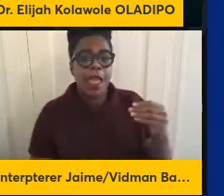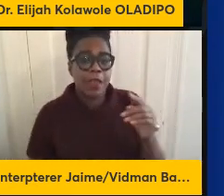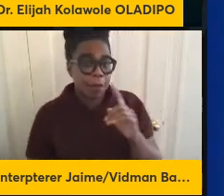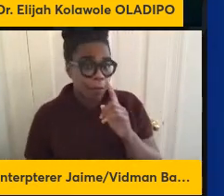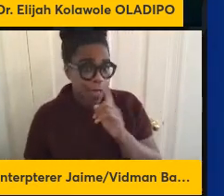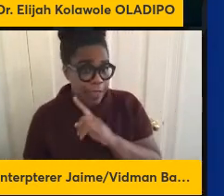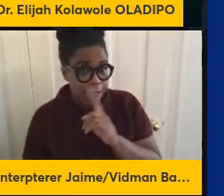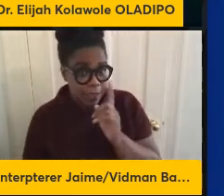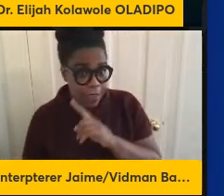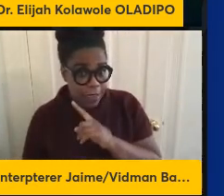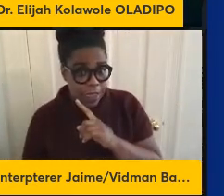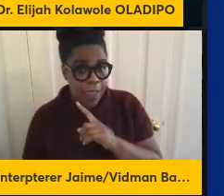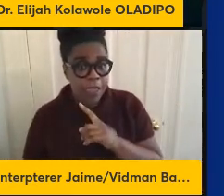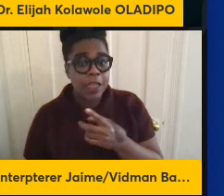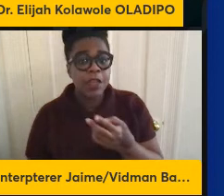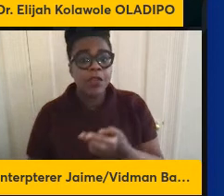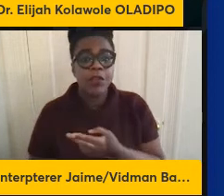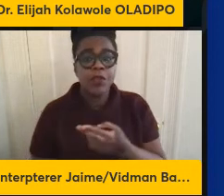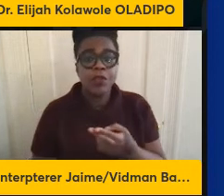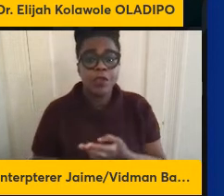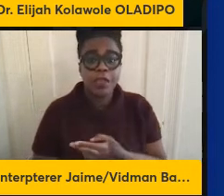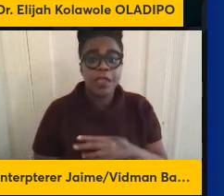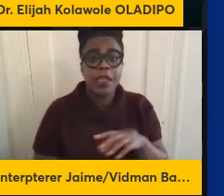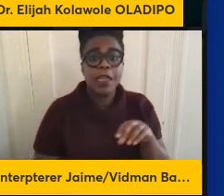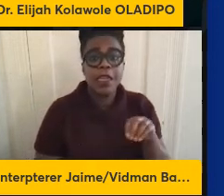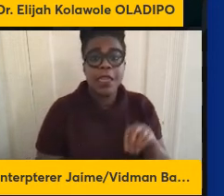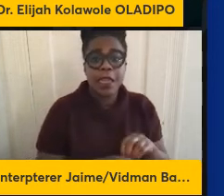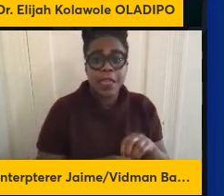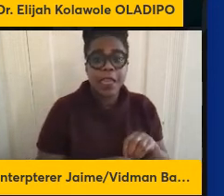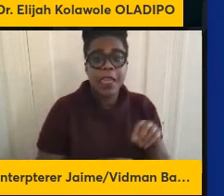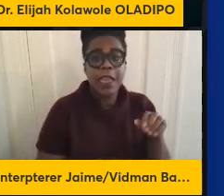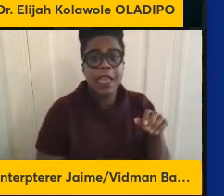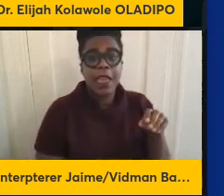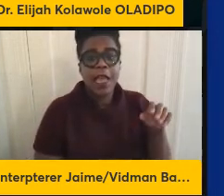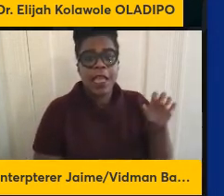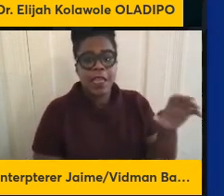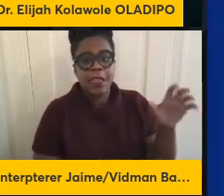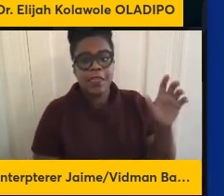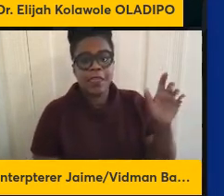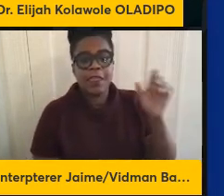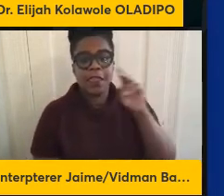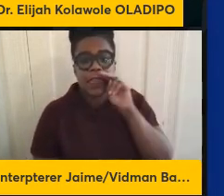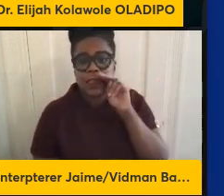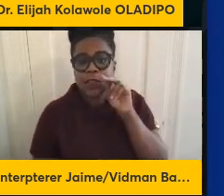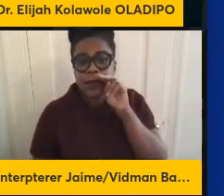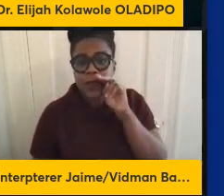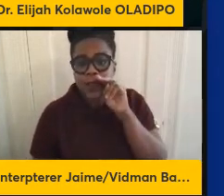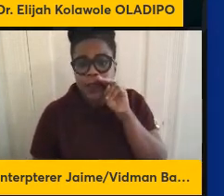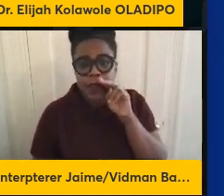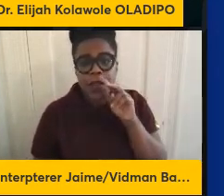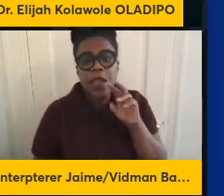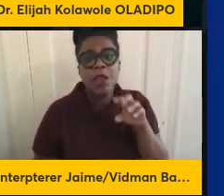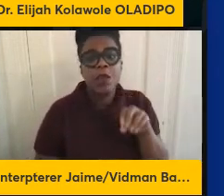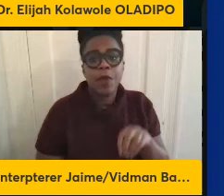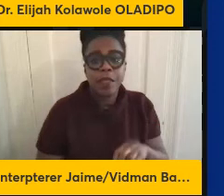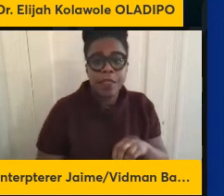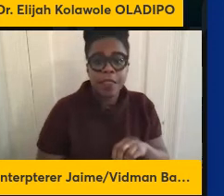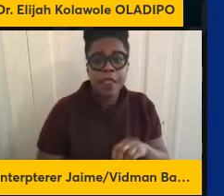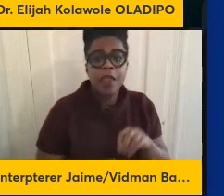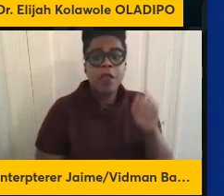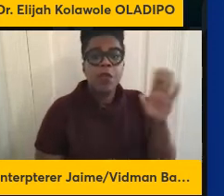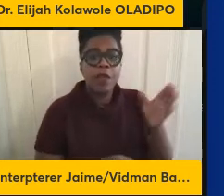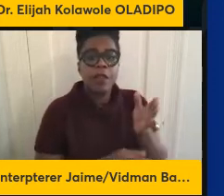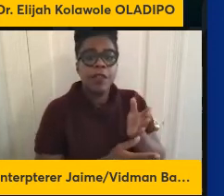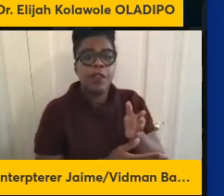was conducted at the Elix Bajen Institute that I founded in Wumushu, Nigeria, whereby we enter into collaboration with a primate